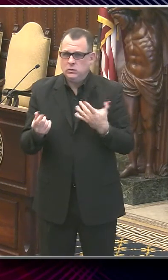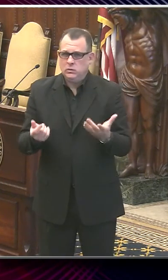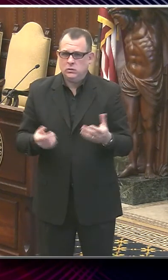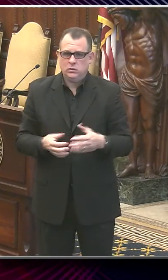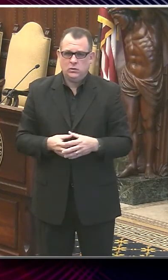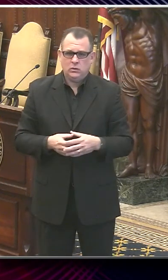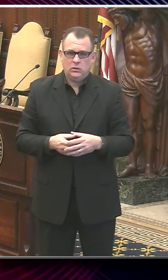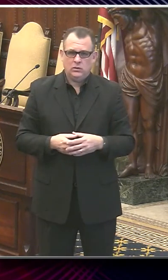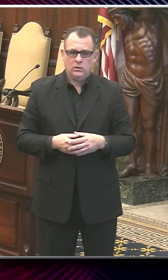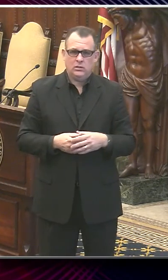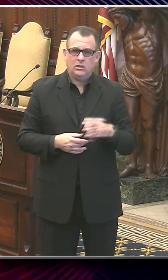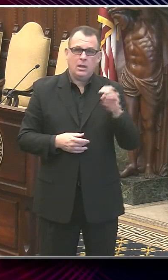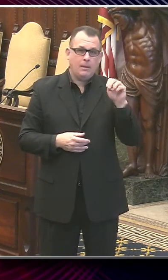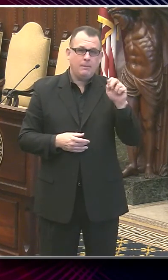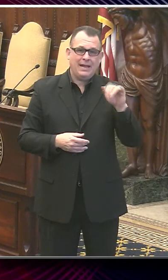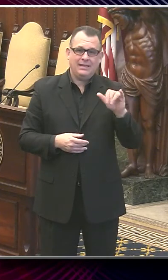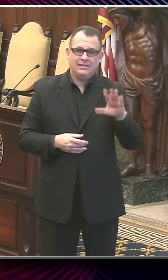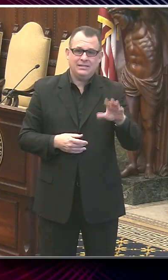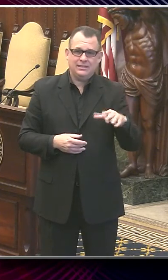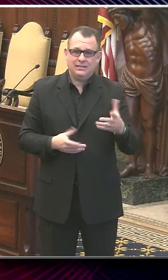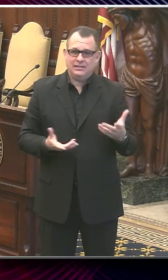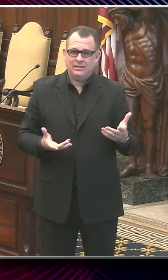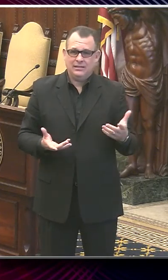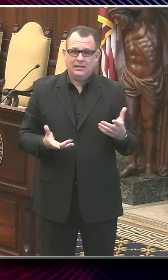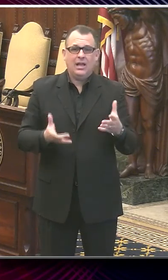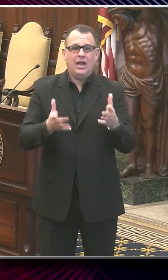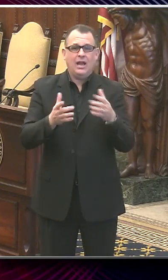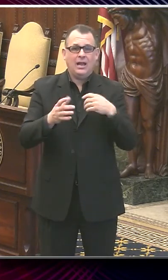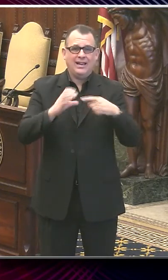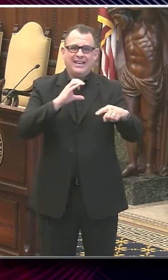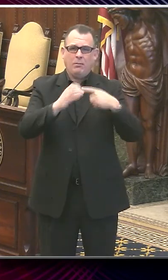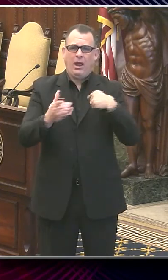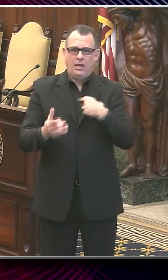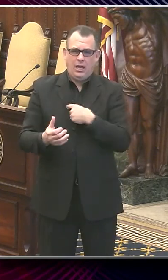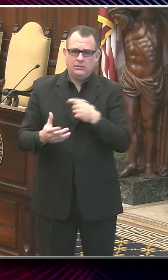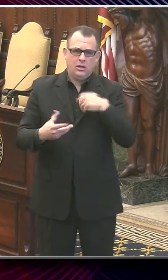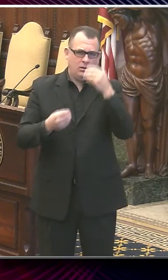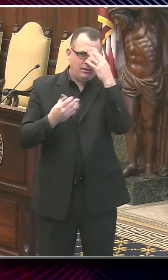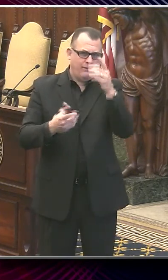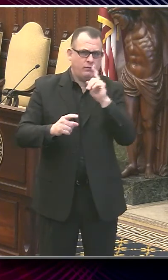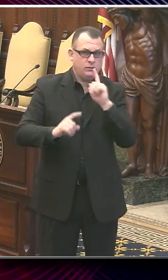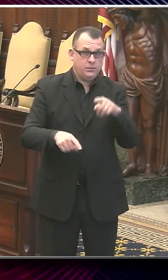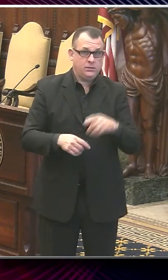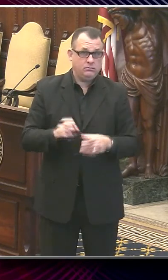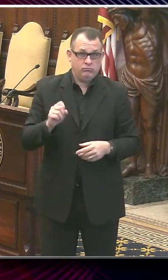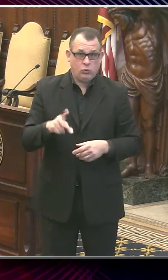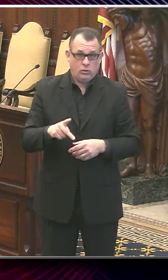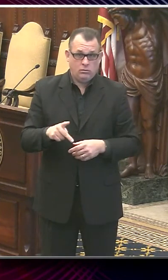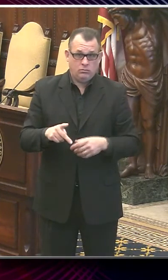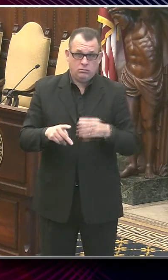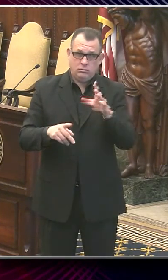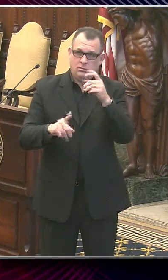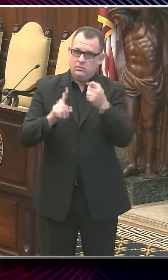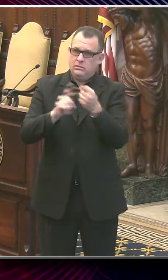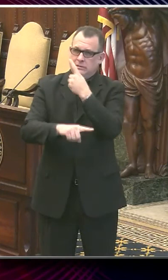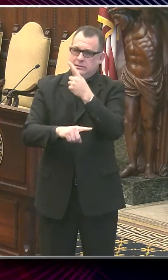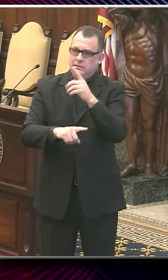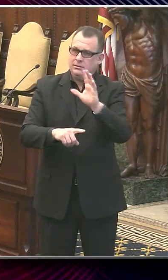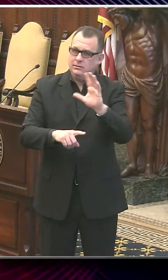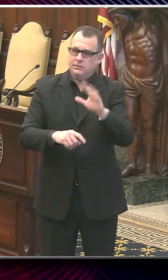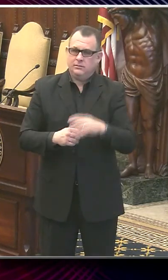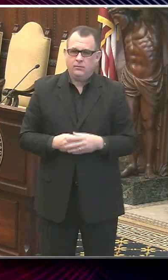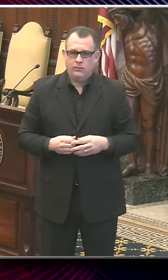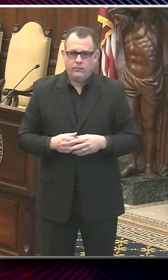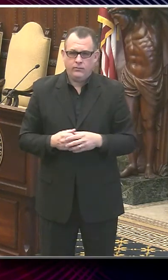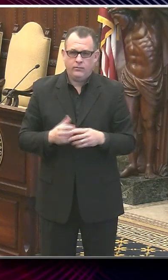Manny, if you shoot the press account an email, and we'll get you a response on that. Okay, no problem. And now that we're near the end, I did have one